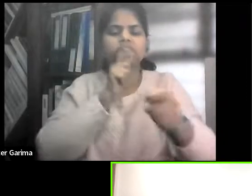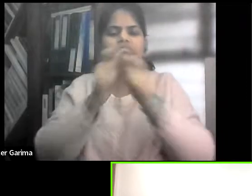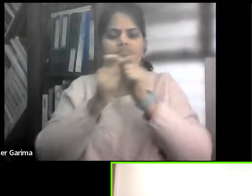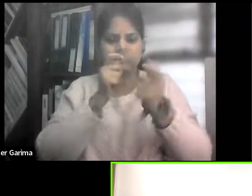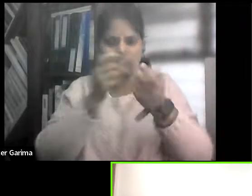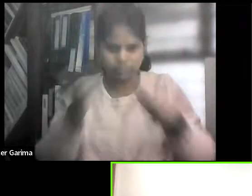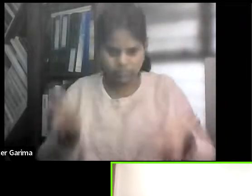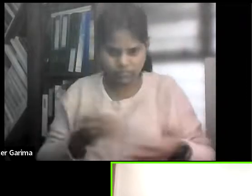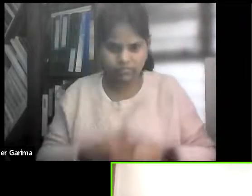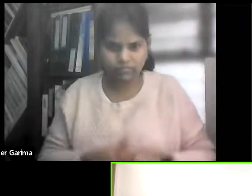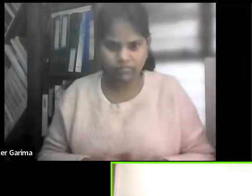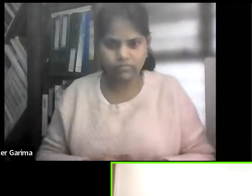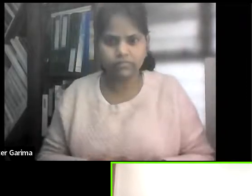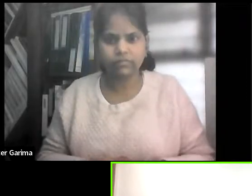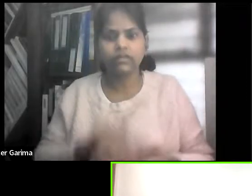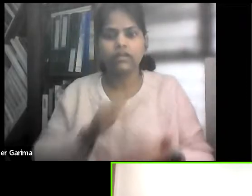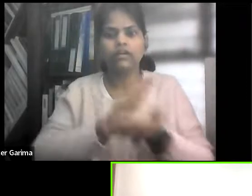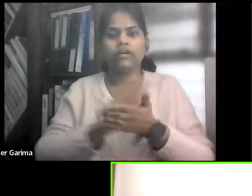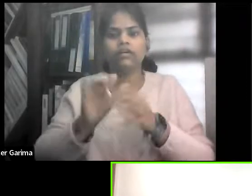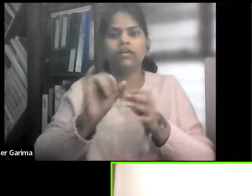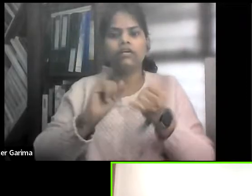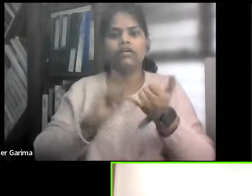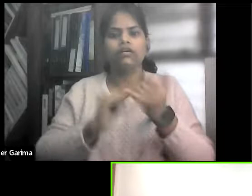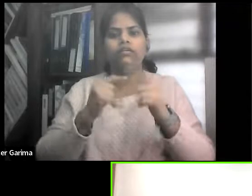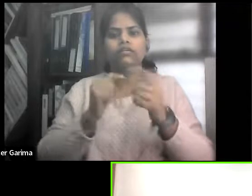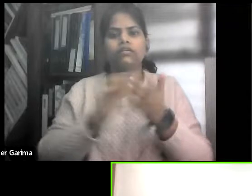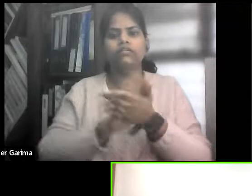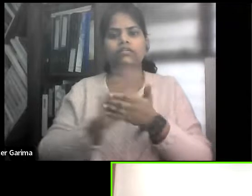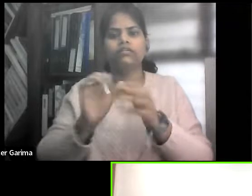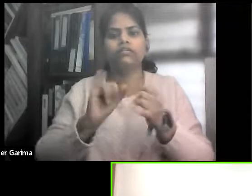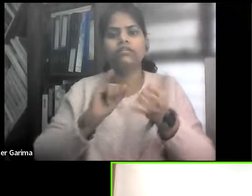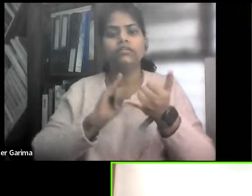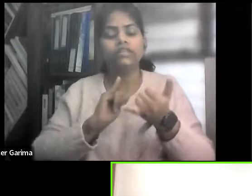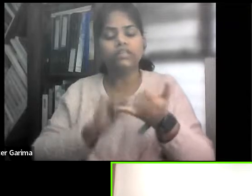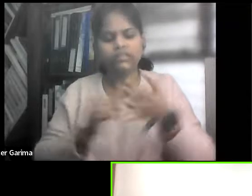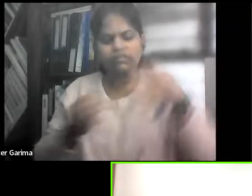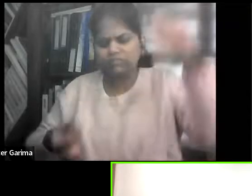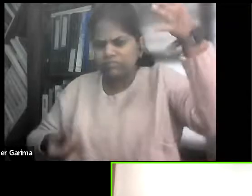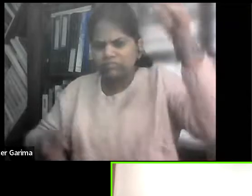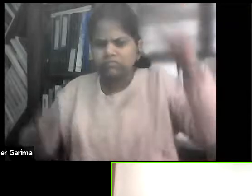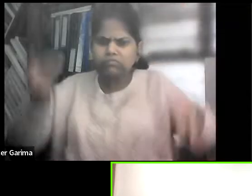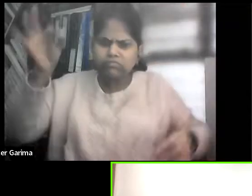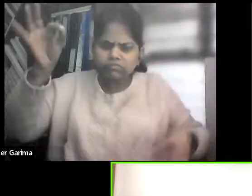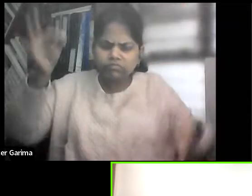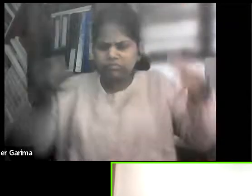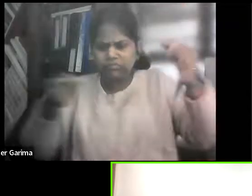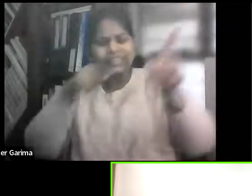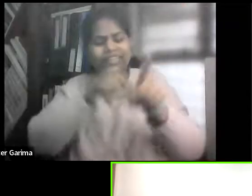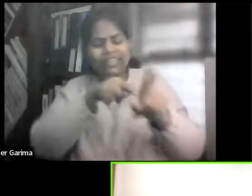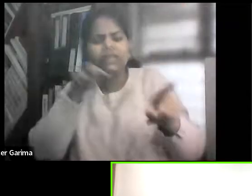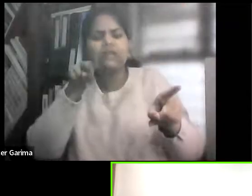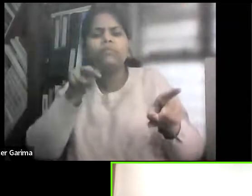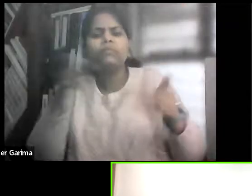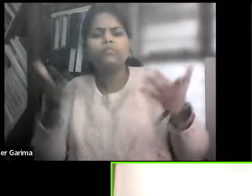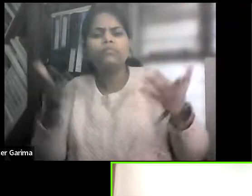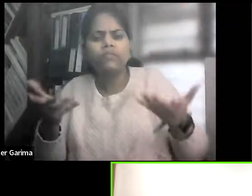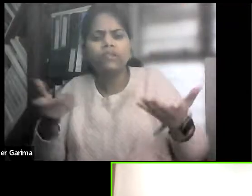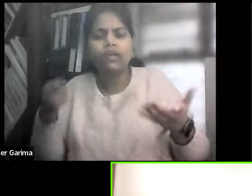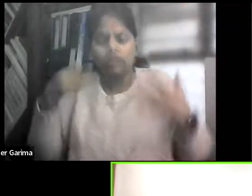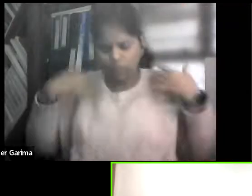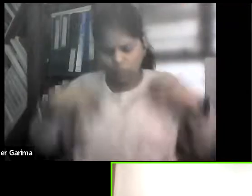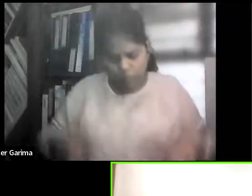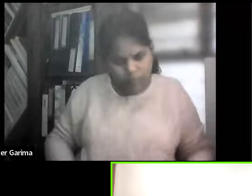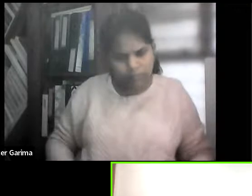The Hastas in Kathak, which look at different hast mudras or the meaning of hand movements vis-a-vis the postured body.